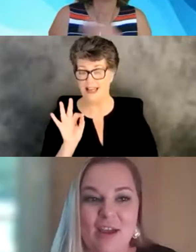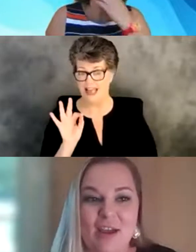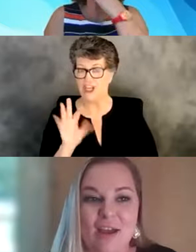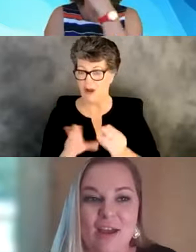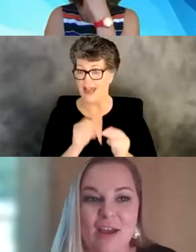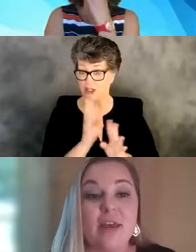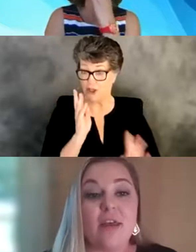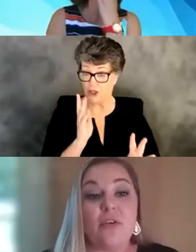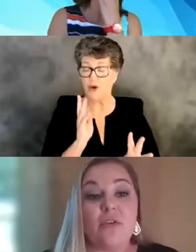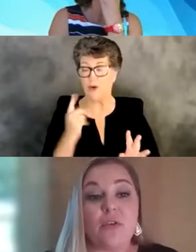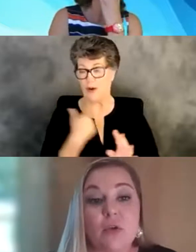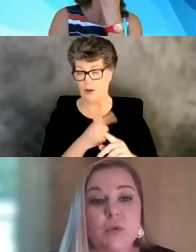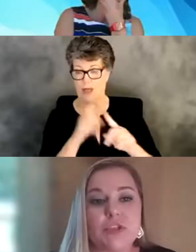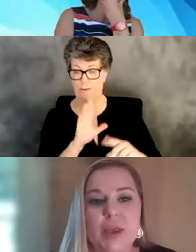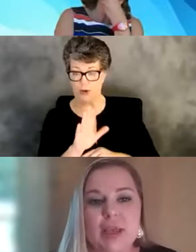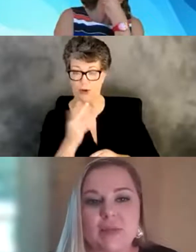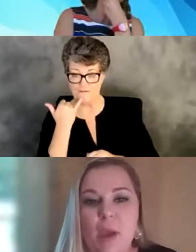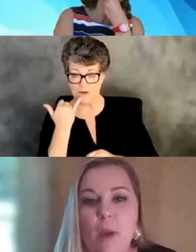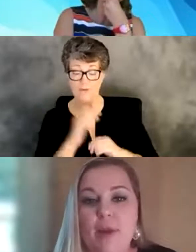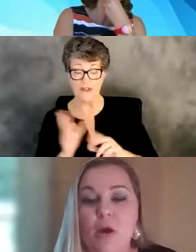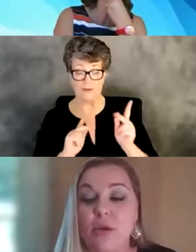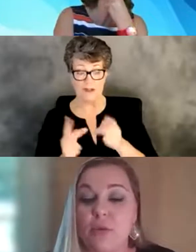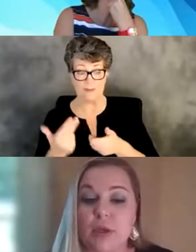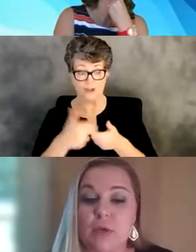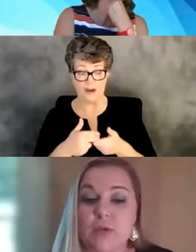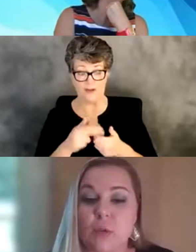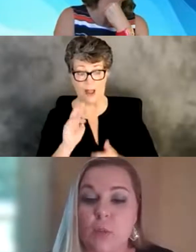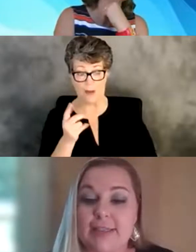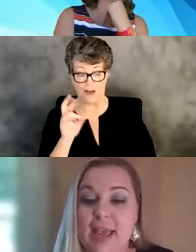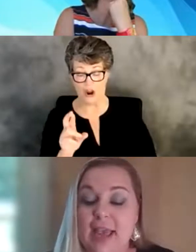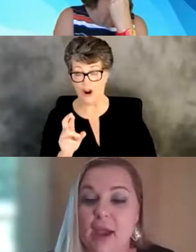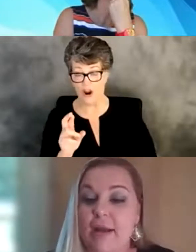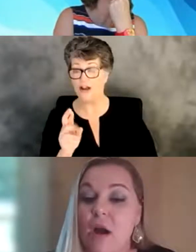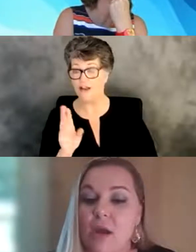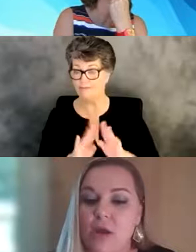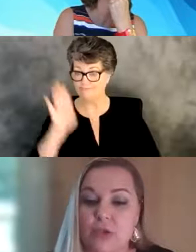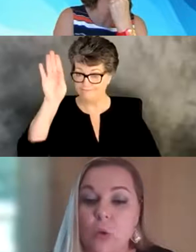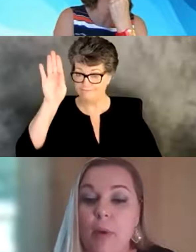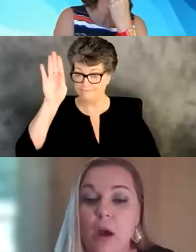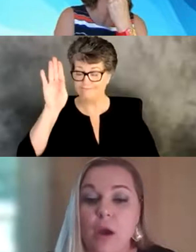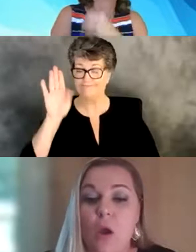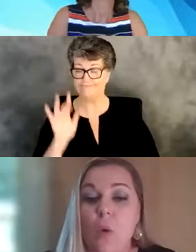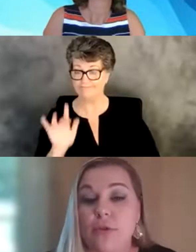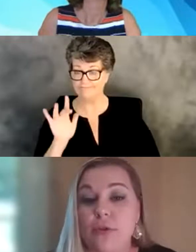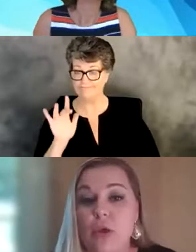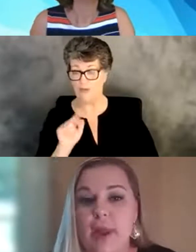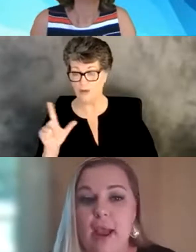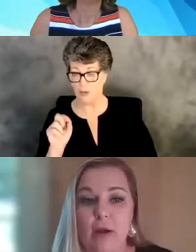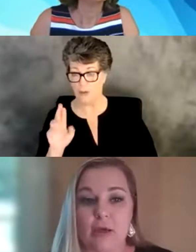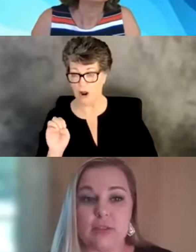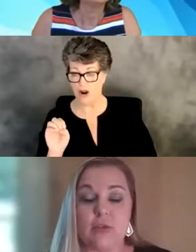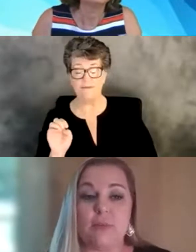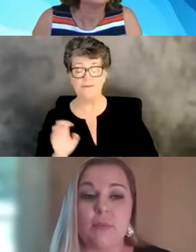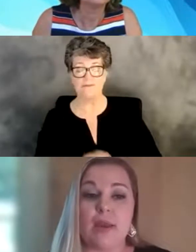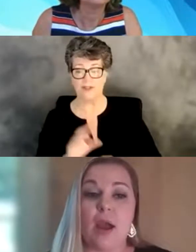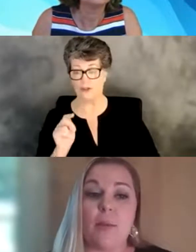can unmute your line. For those who are joining us by webinar, you can use the raise hand icon on your toolbar or the Q&A